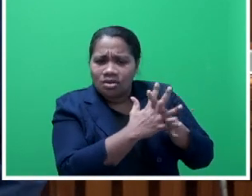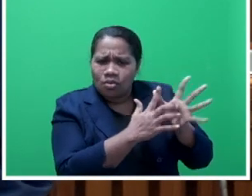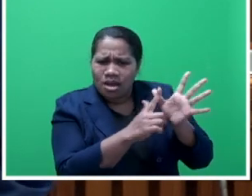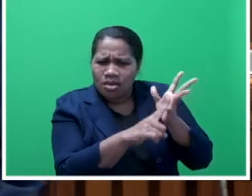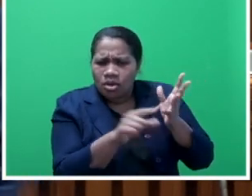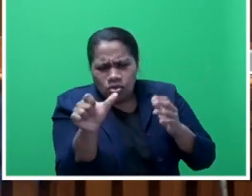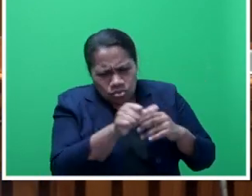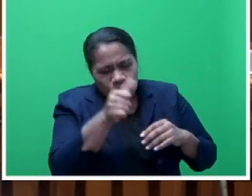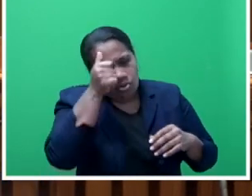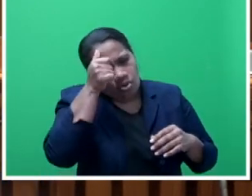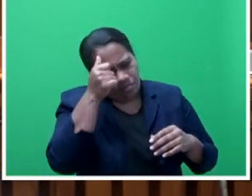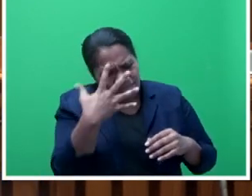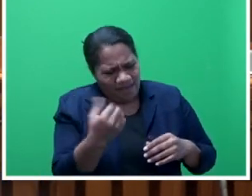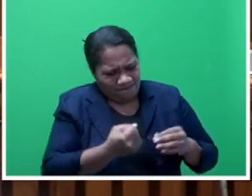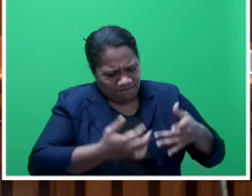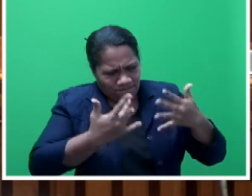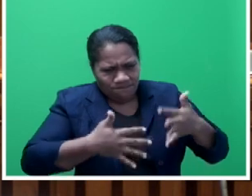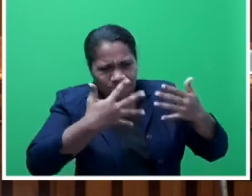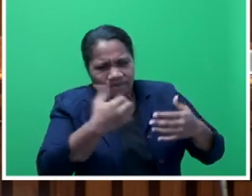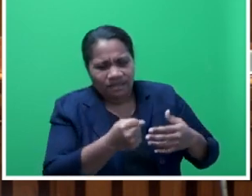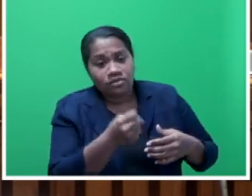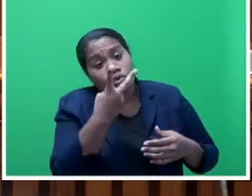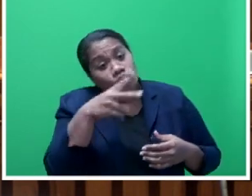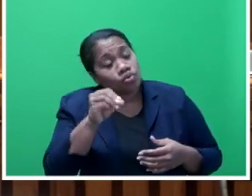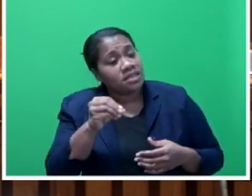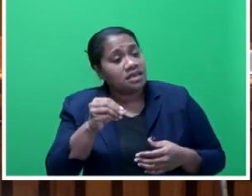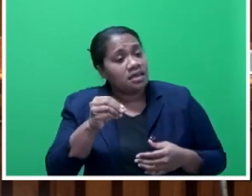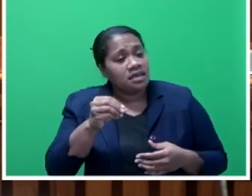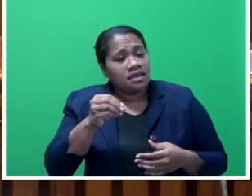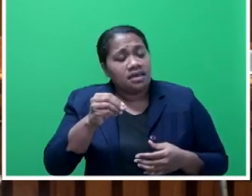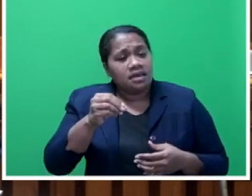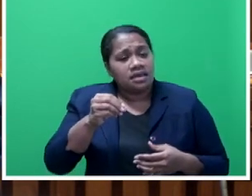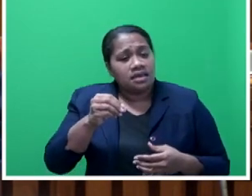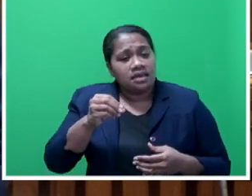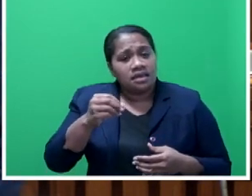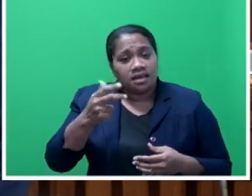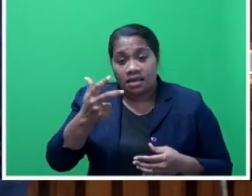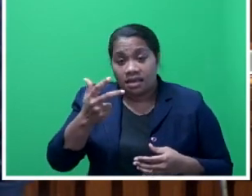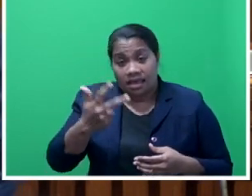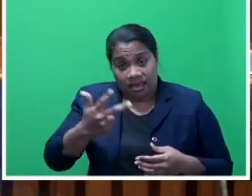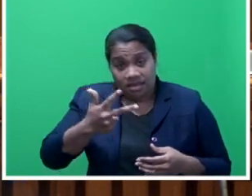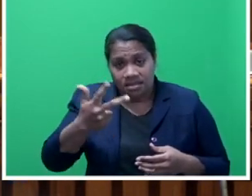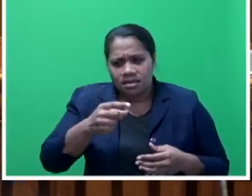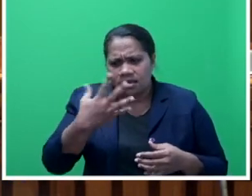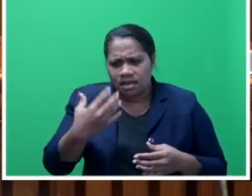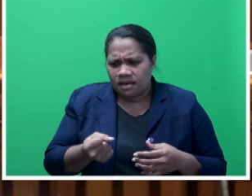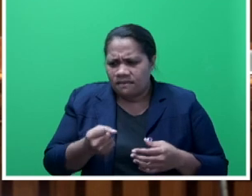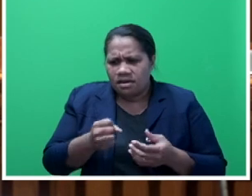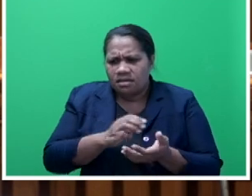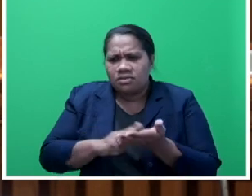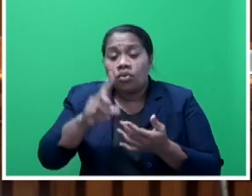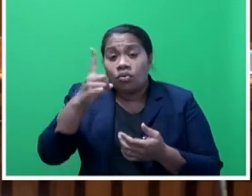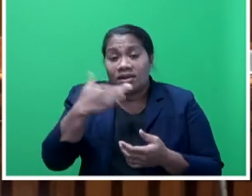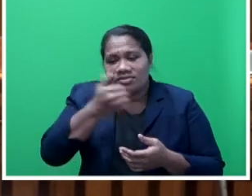In 2018, this Parliament had approved $160 million worth of guarantees. Utilization of that